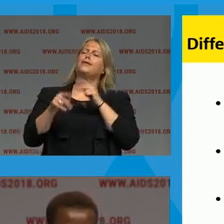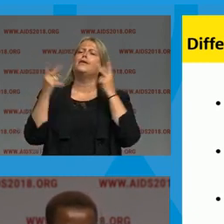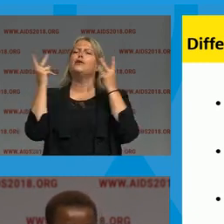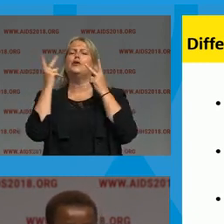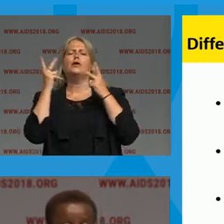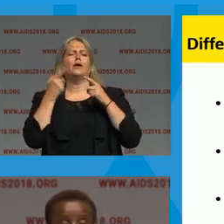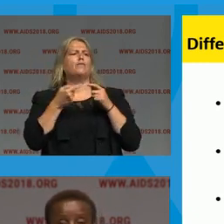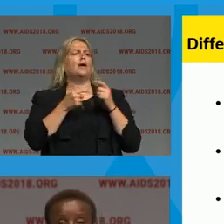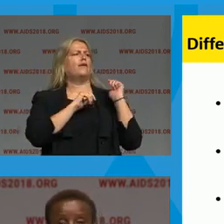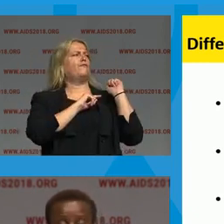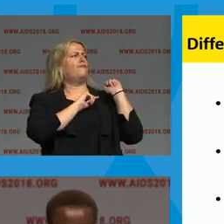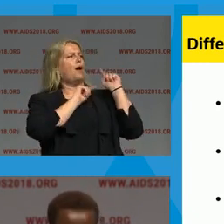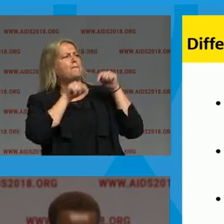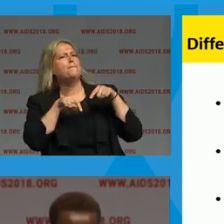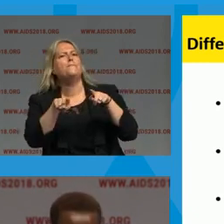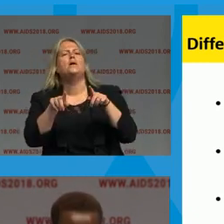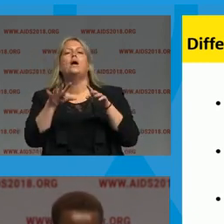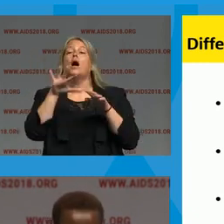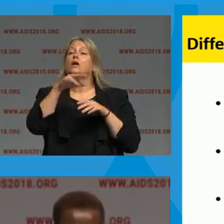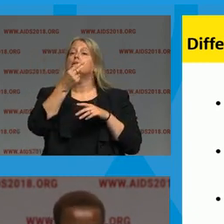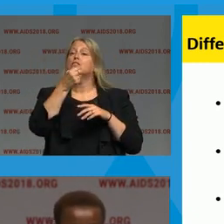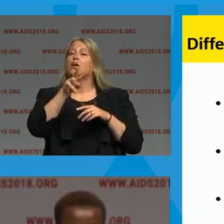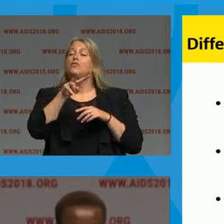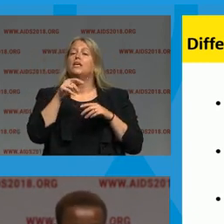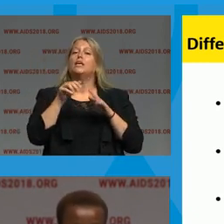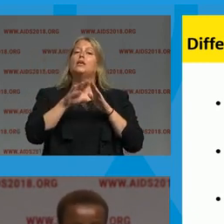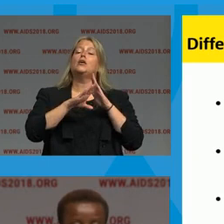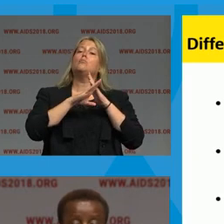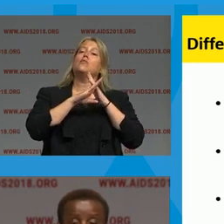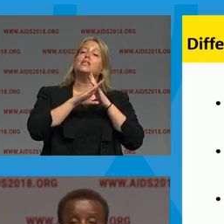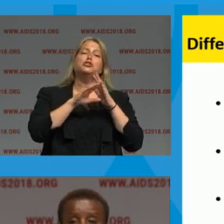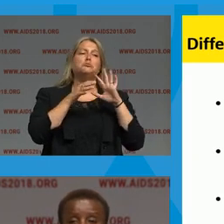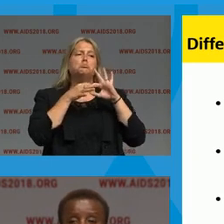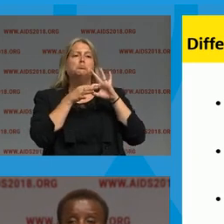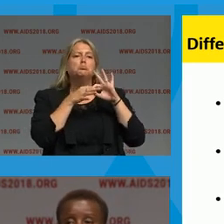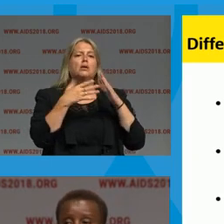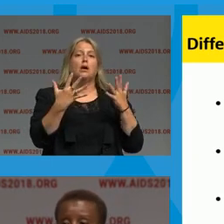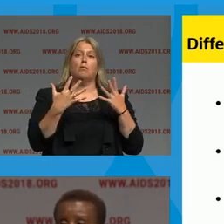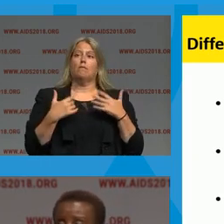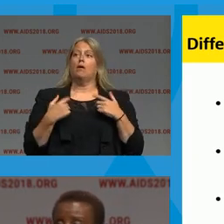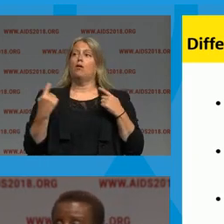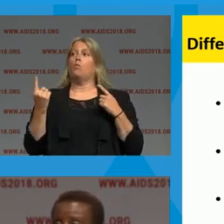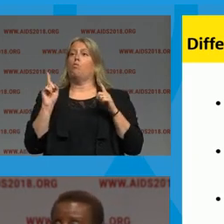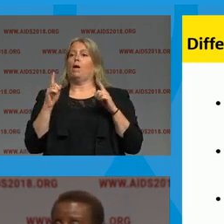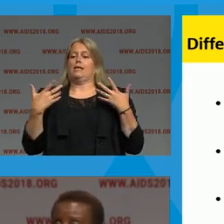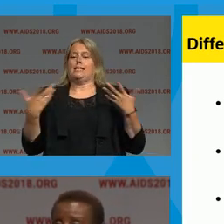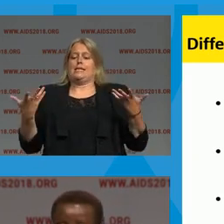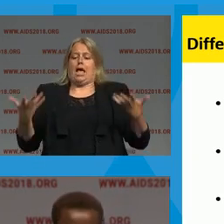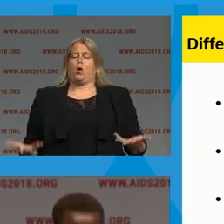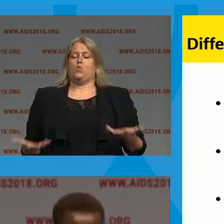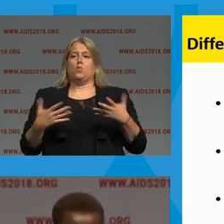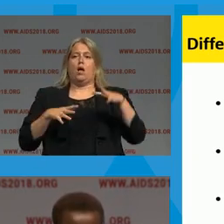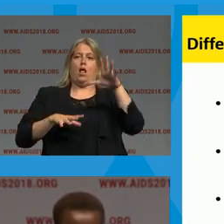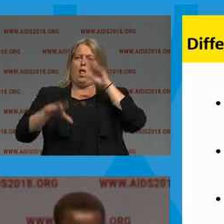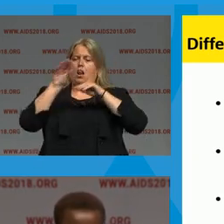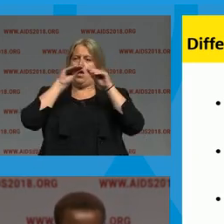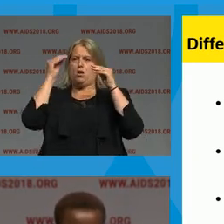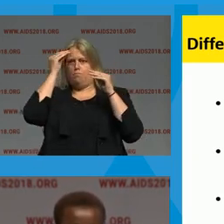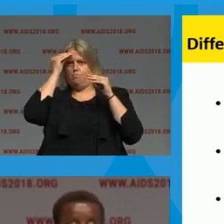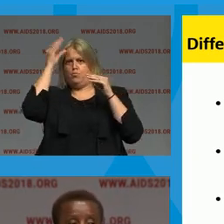coming from as far as HIV prevention is concerned, where we are at now, what lessons we have learned, and where we need to